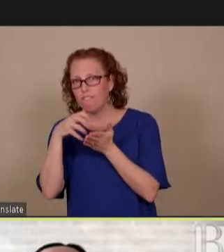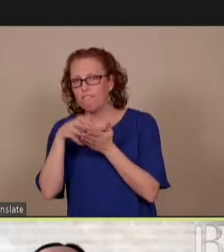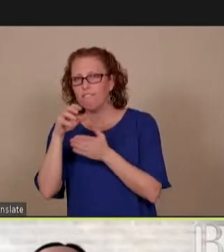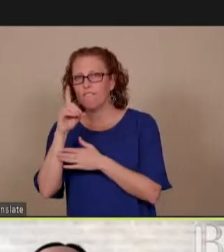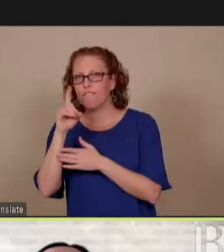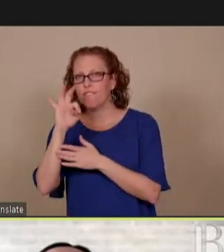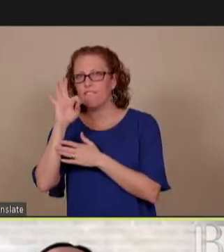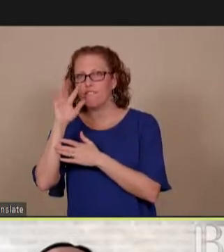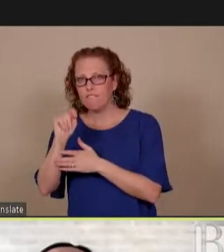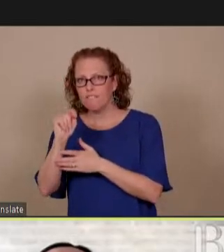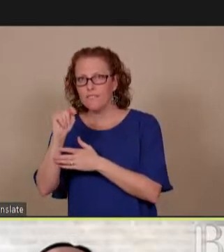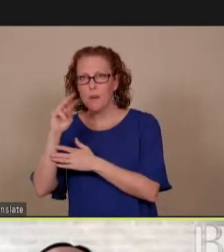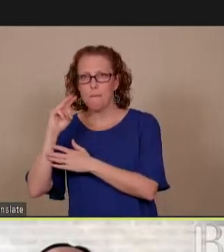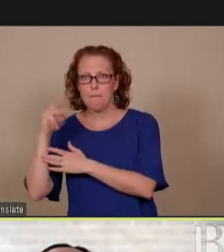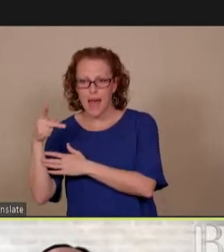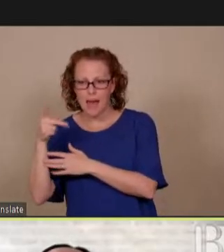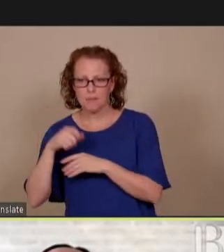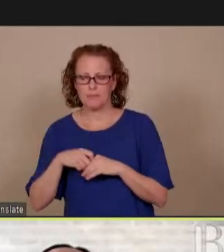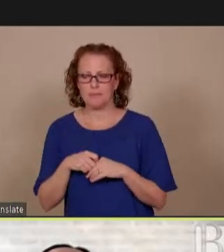map, although the deadline has passed.